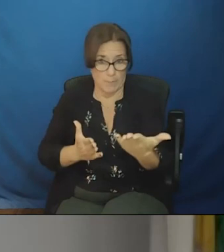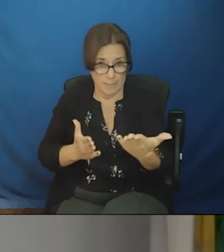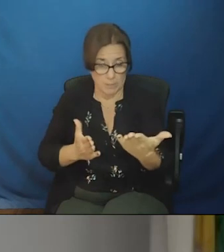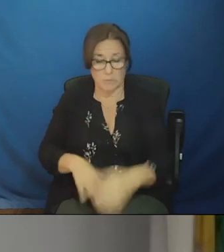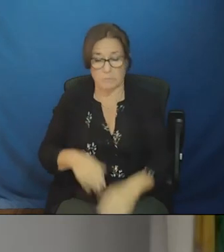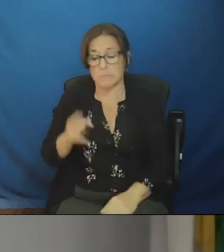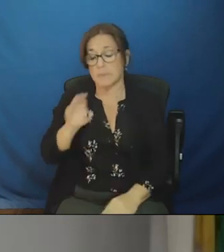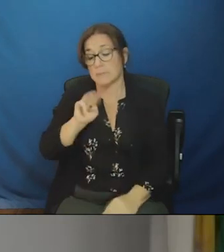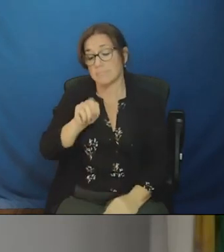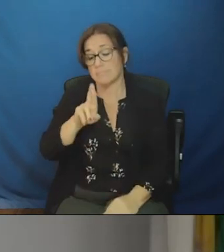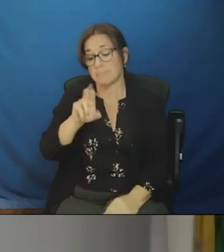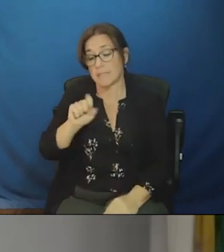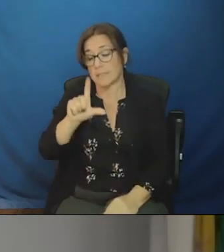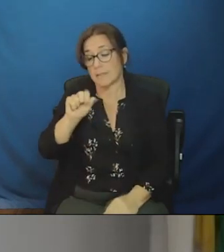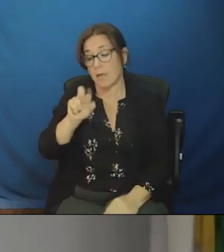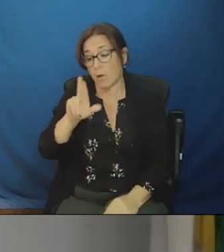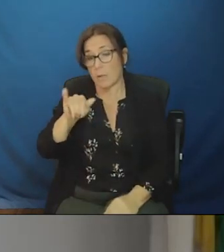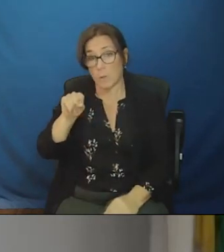Horton.